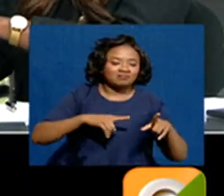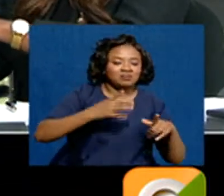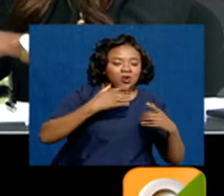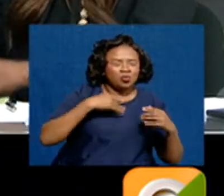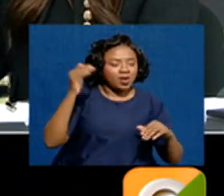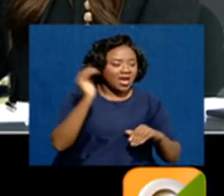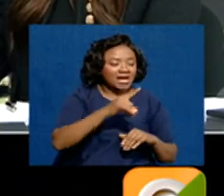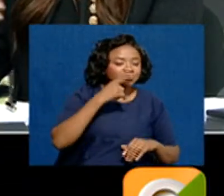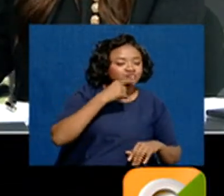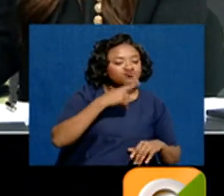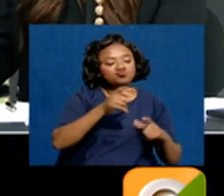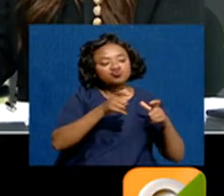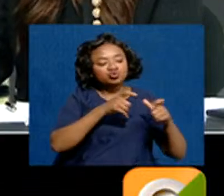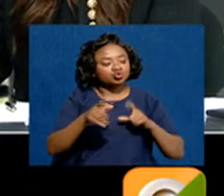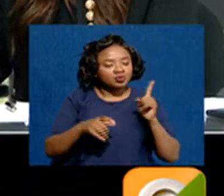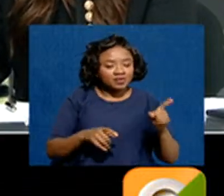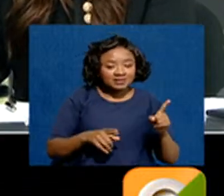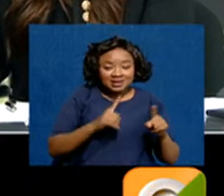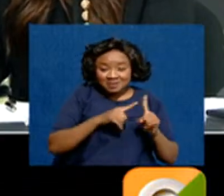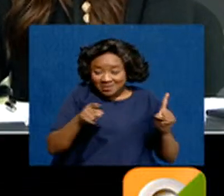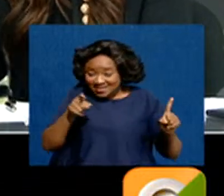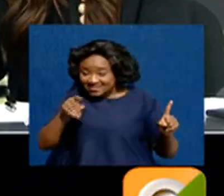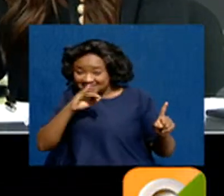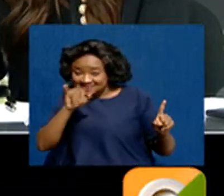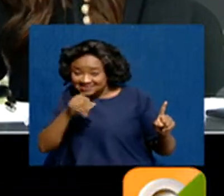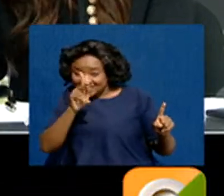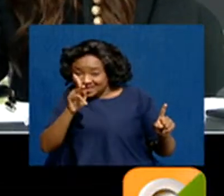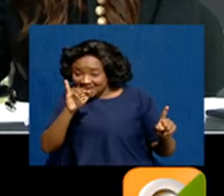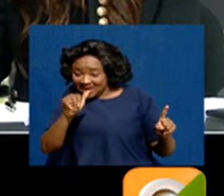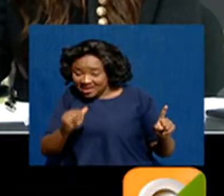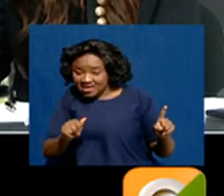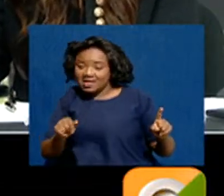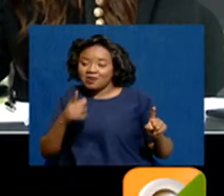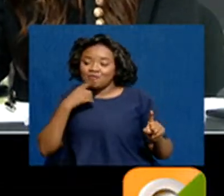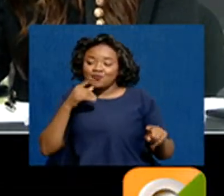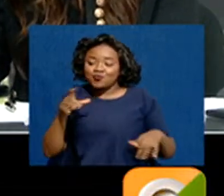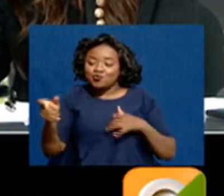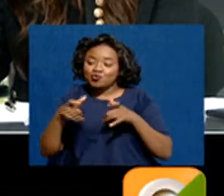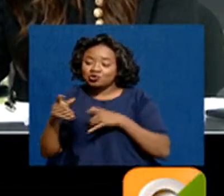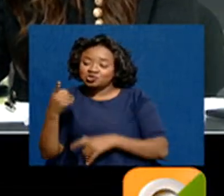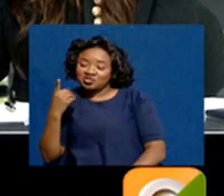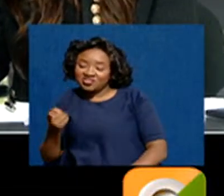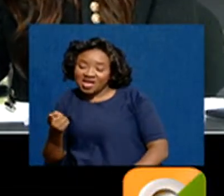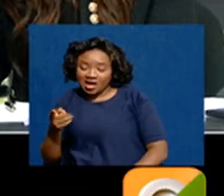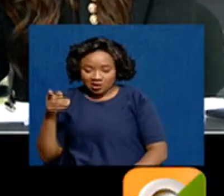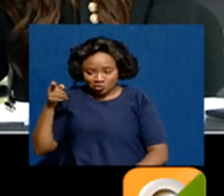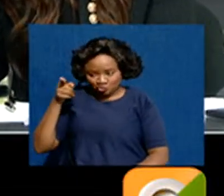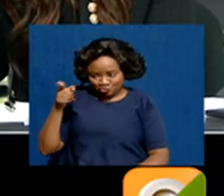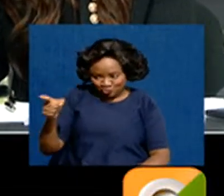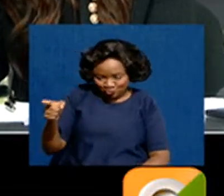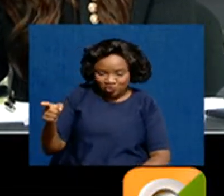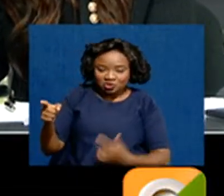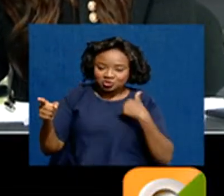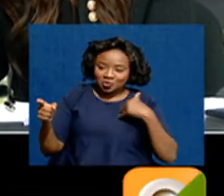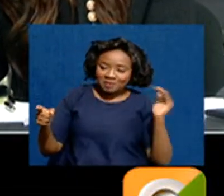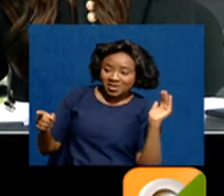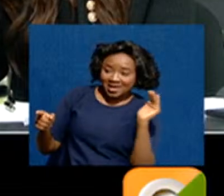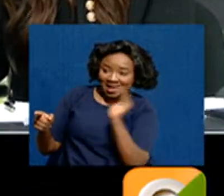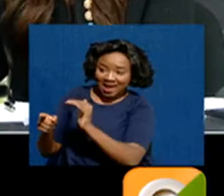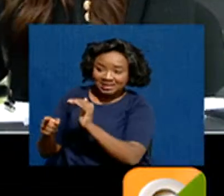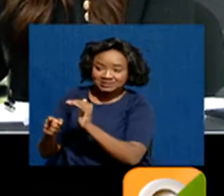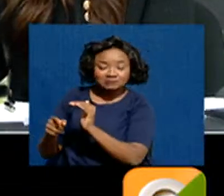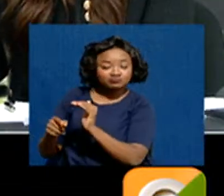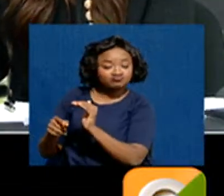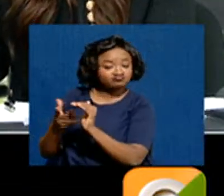in the home. Absolutely. It happens at JKIA, which is under your jurisdiction and your mandate. So my question to you is, what's